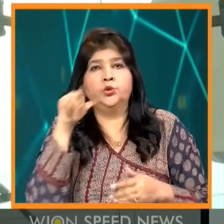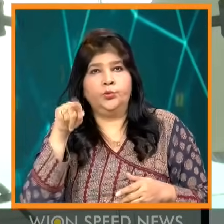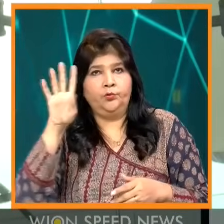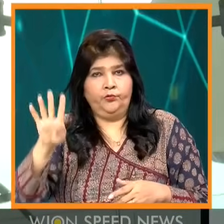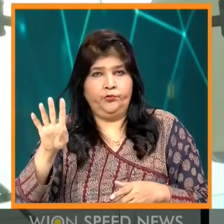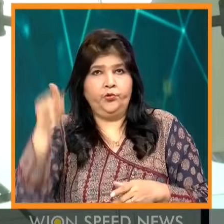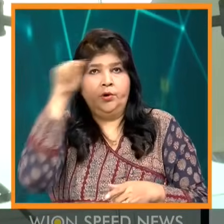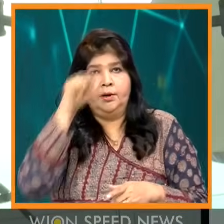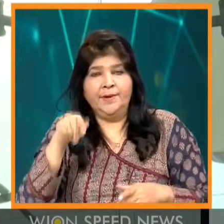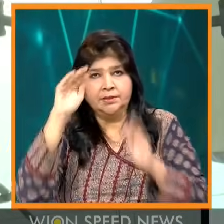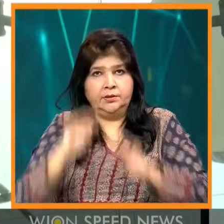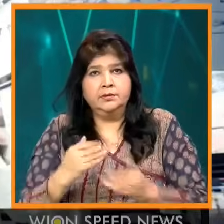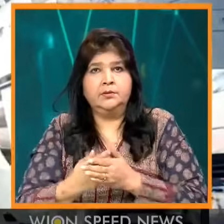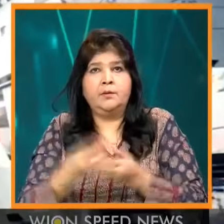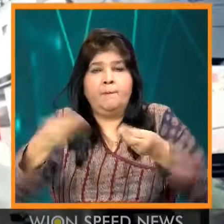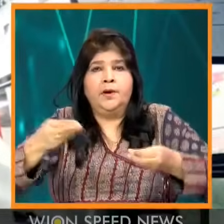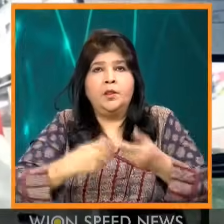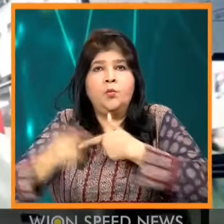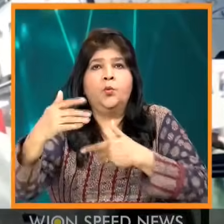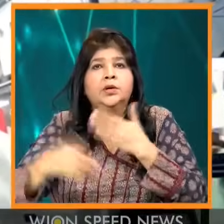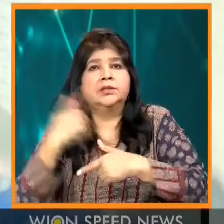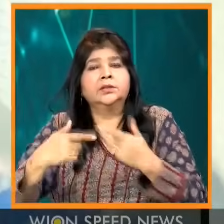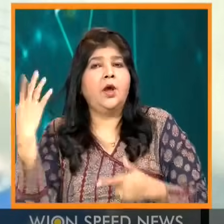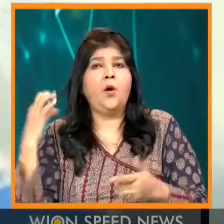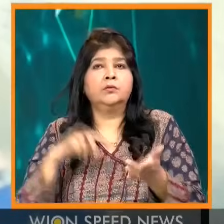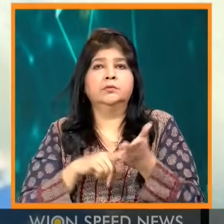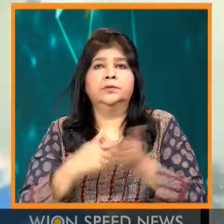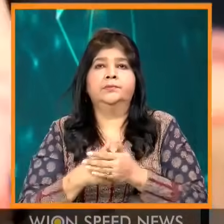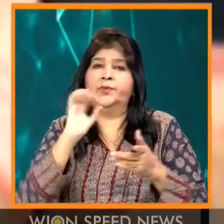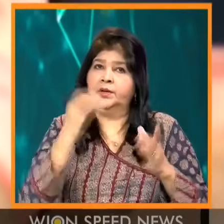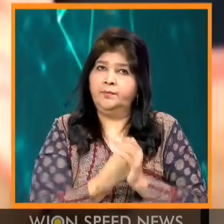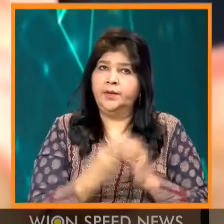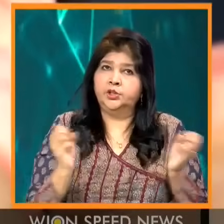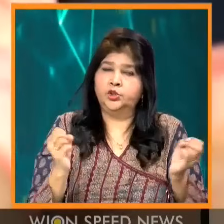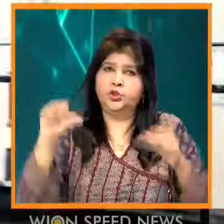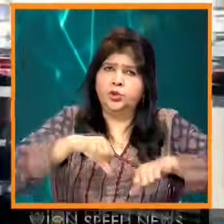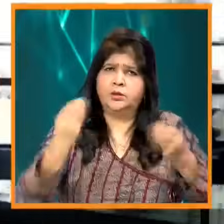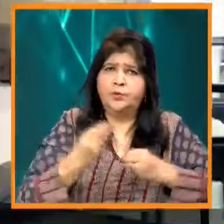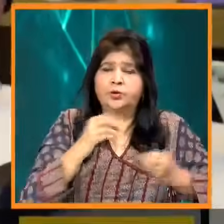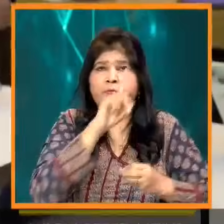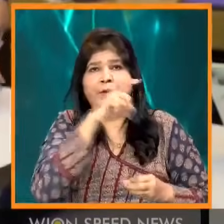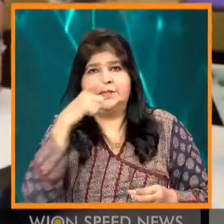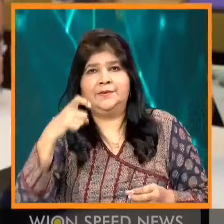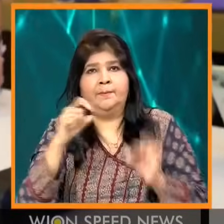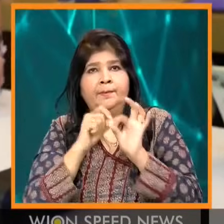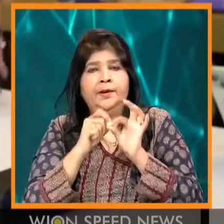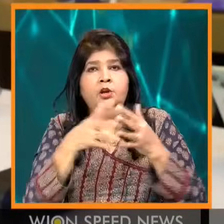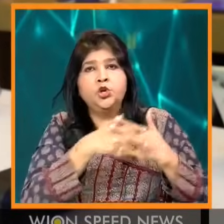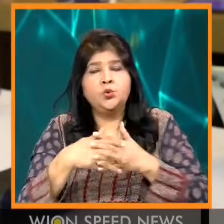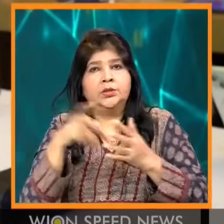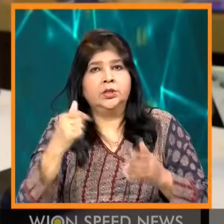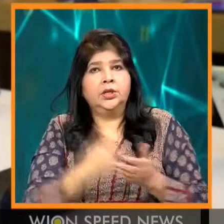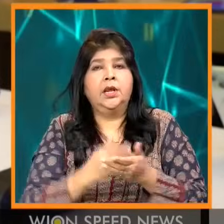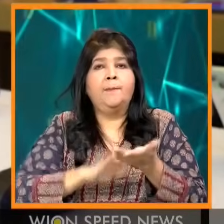shares, marking its longest losing streak since October. And the company has lost approximately $177 billion in